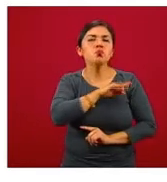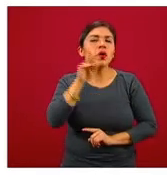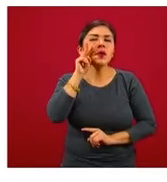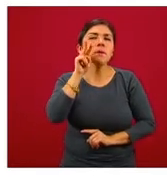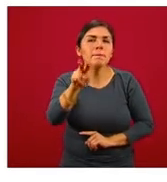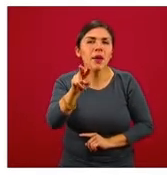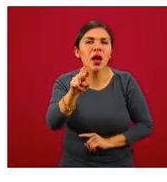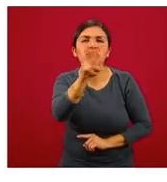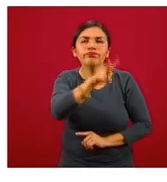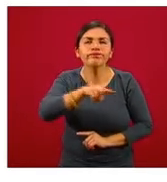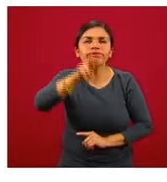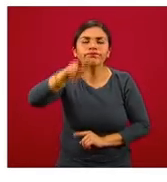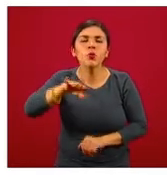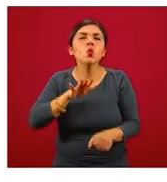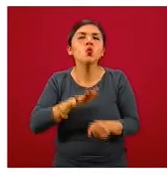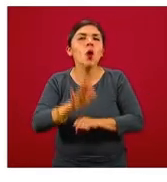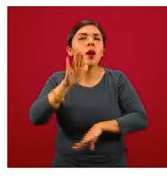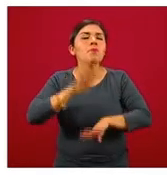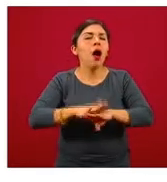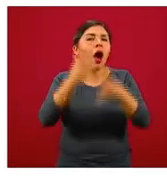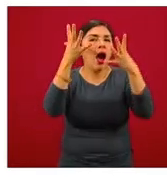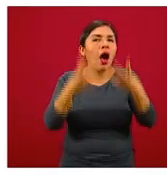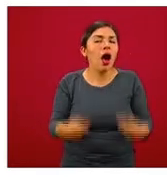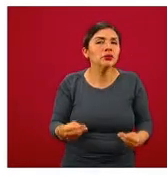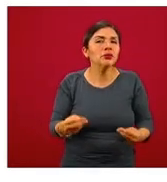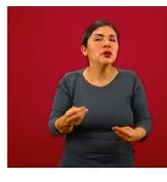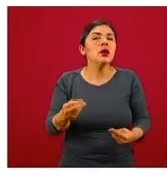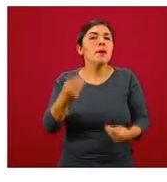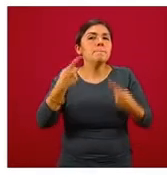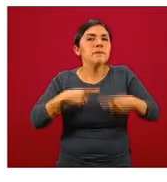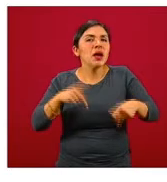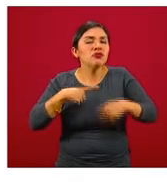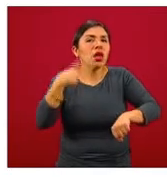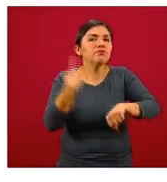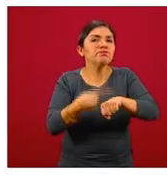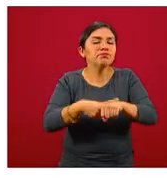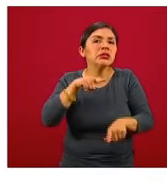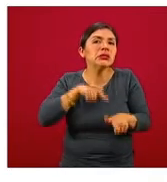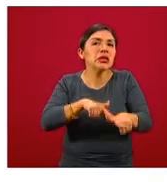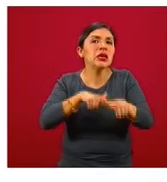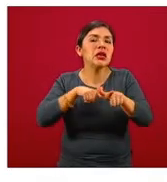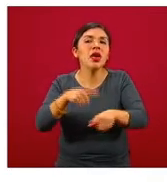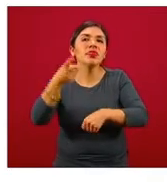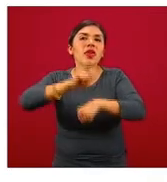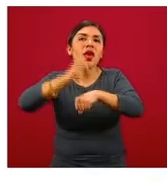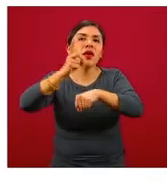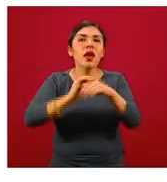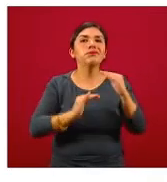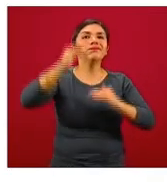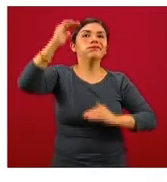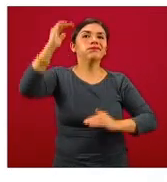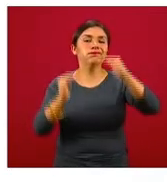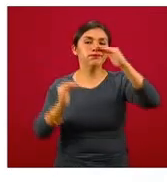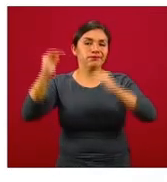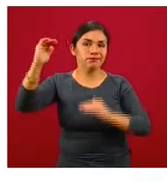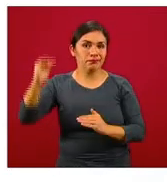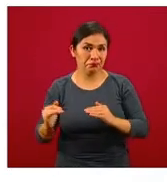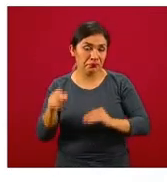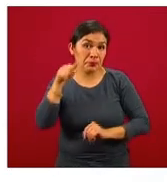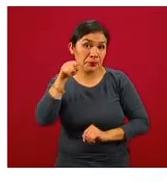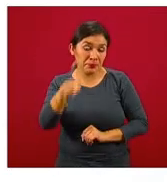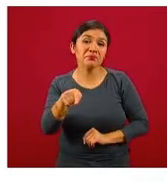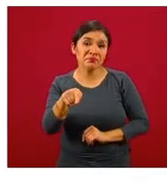cuál es But the la yellow is showing tendencia, es us what decir, is la the cantidad tendency, what is the de casos trend que se of siguen how many acumulando cases are día con día accumulating day y by que esto day.